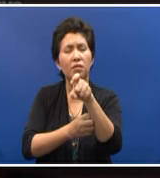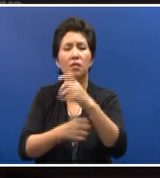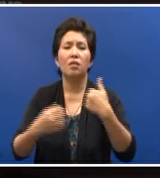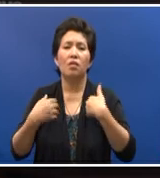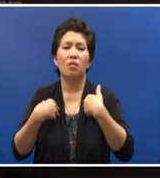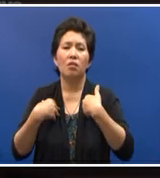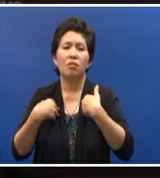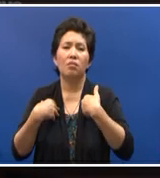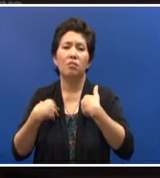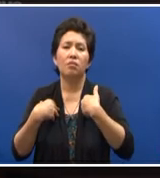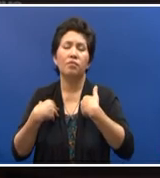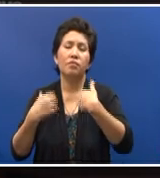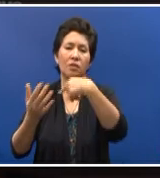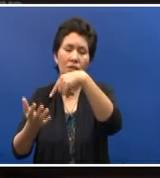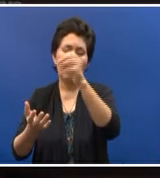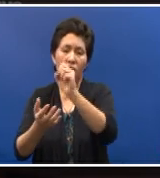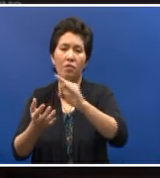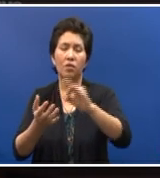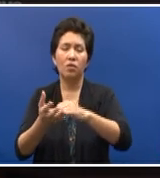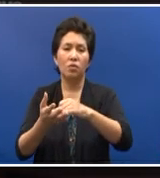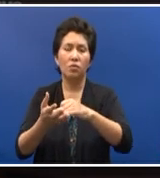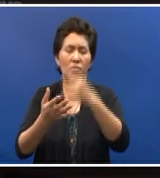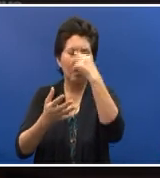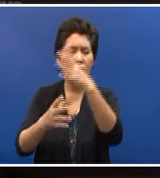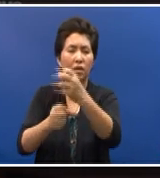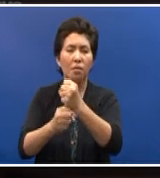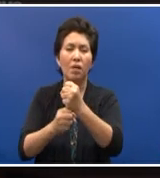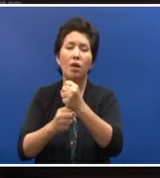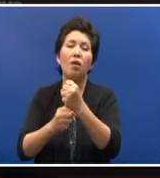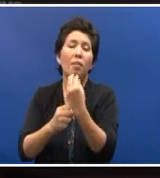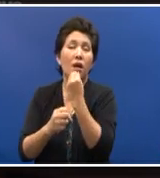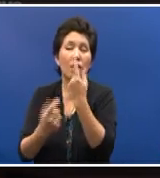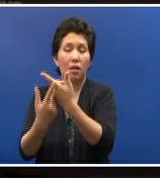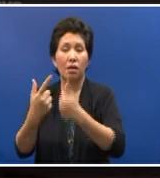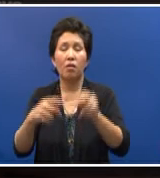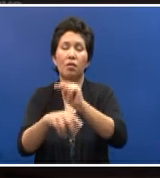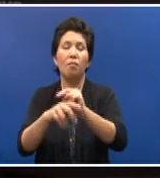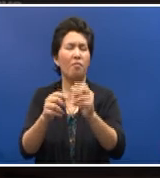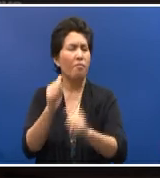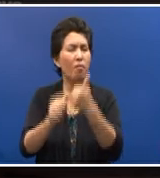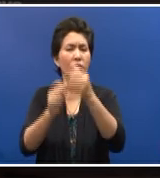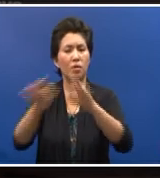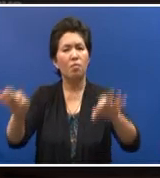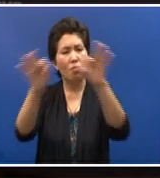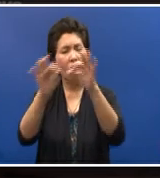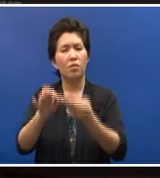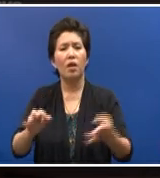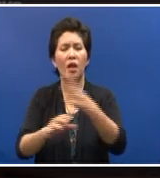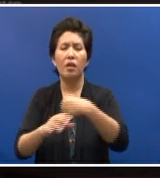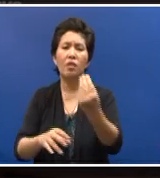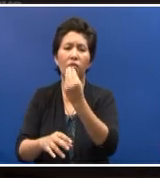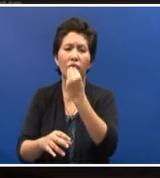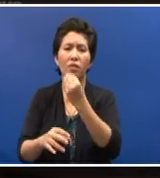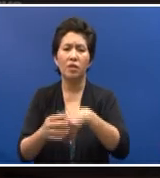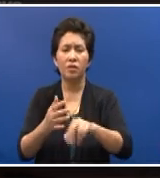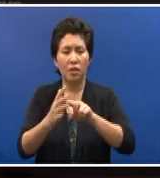of priorities would be to acquire food from nature. Okay, so this is the most important thing. And food is an important